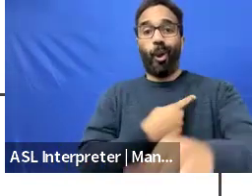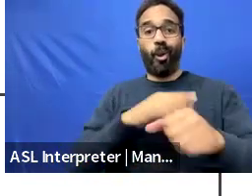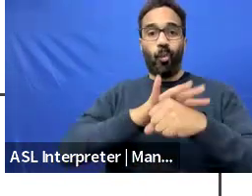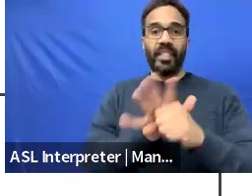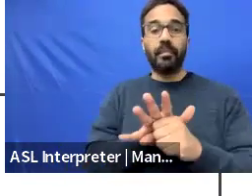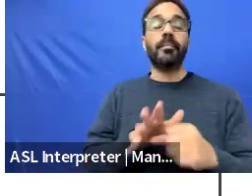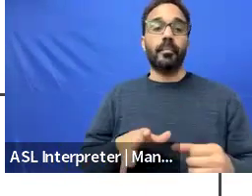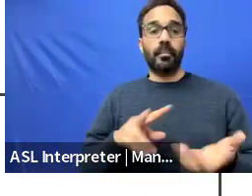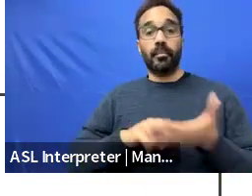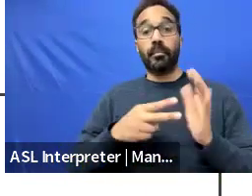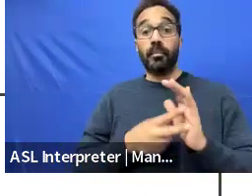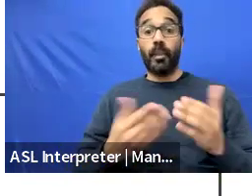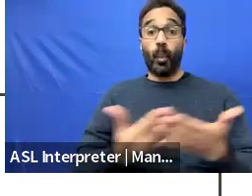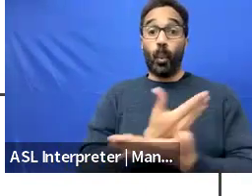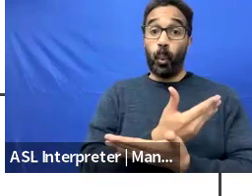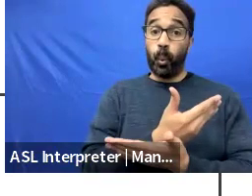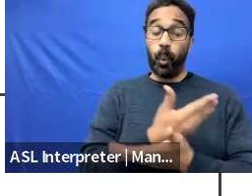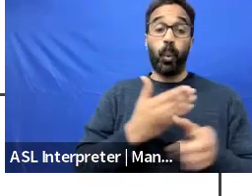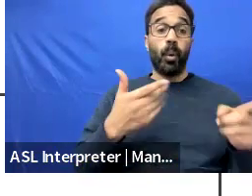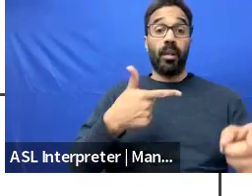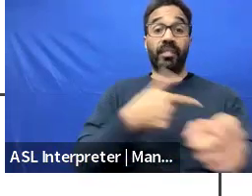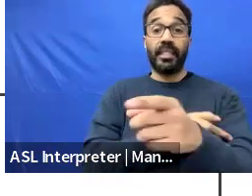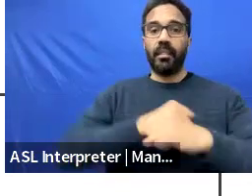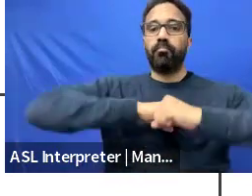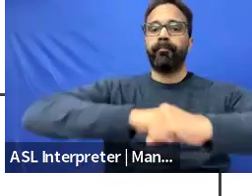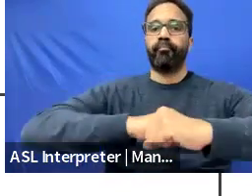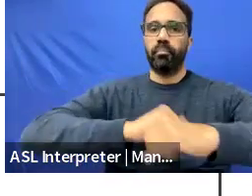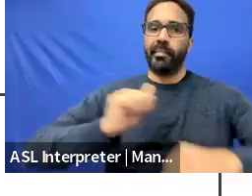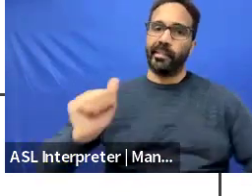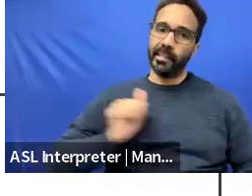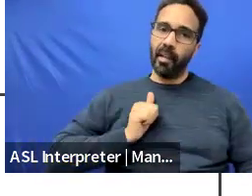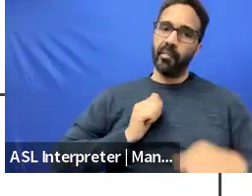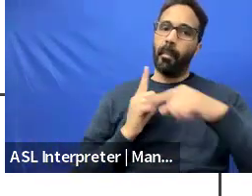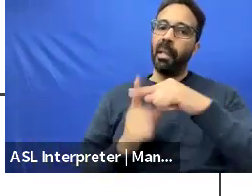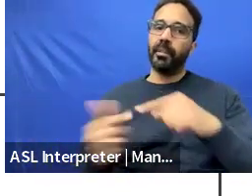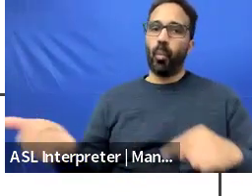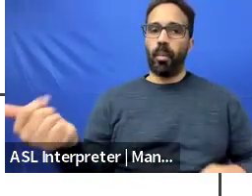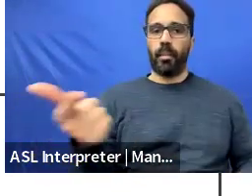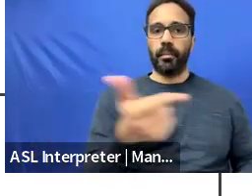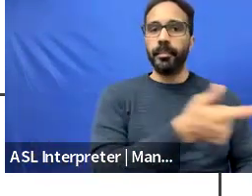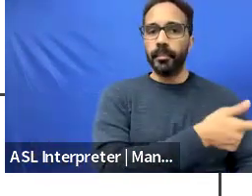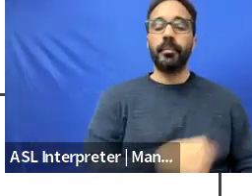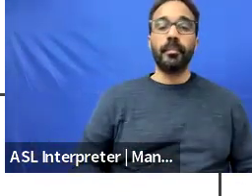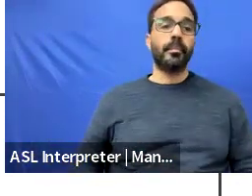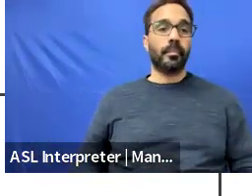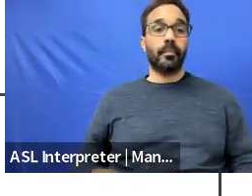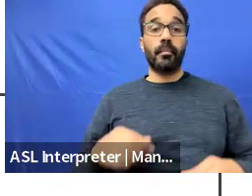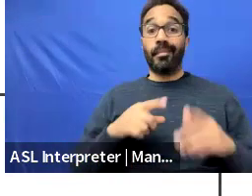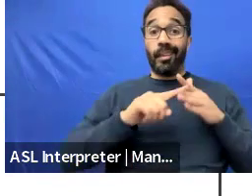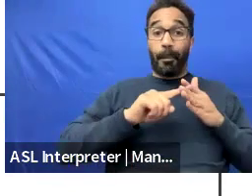new vaccine, it protects everyone. We at the start, we were very much messaging the high risk